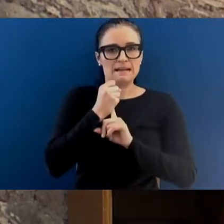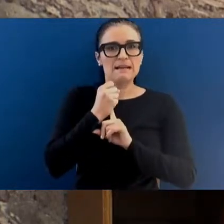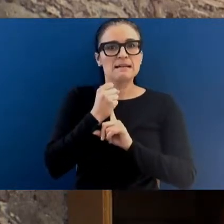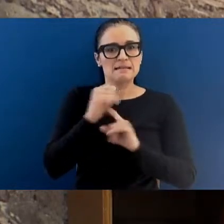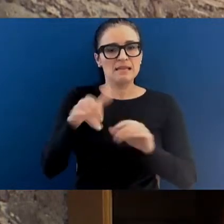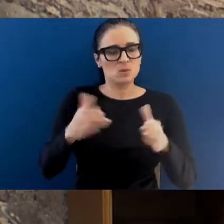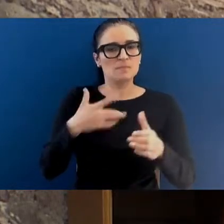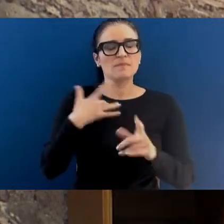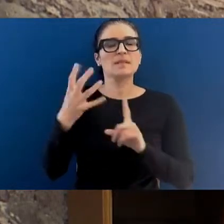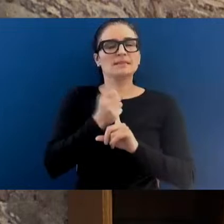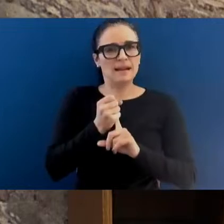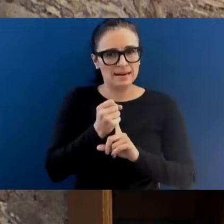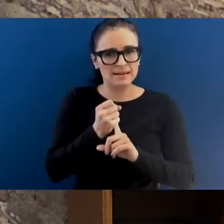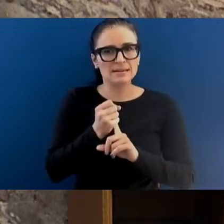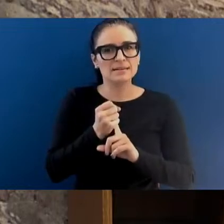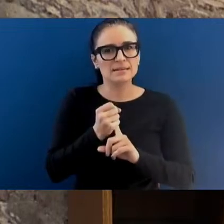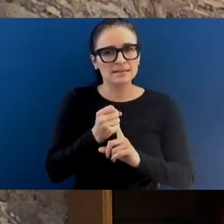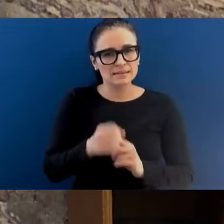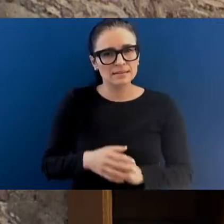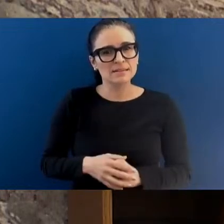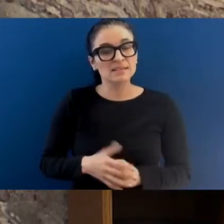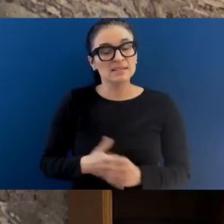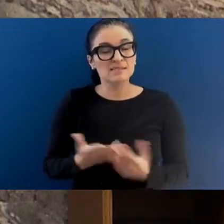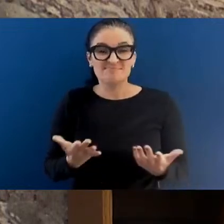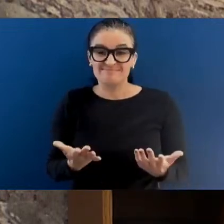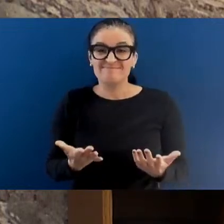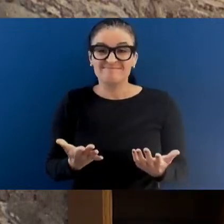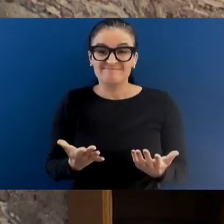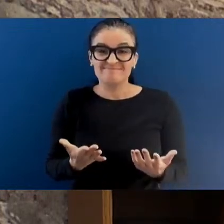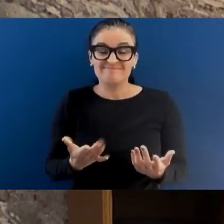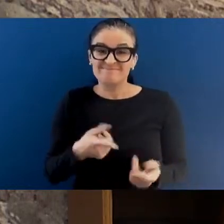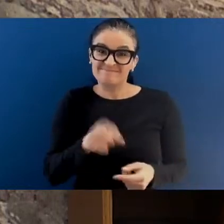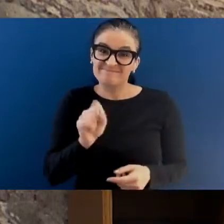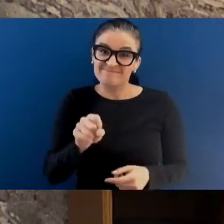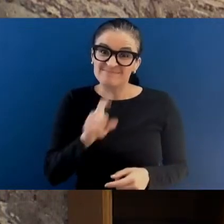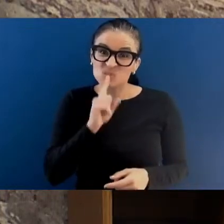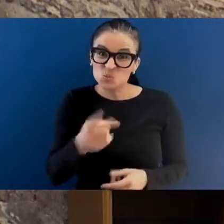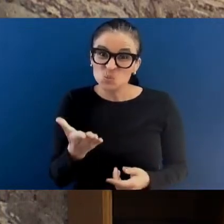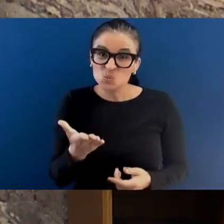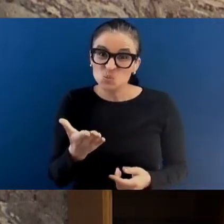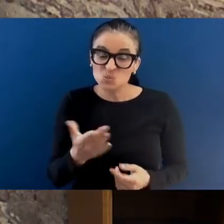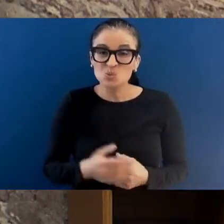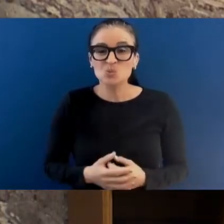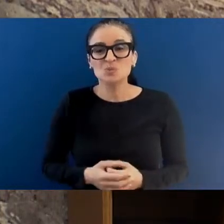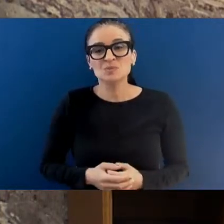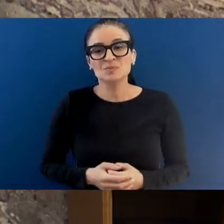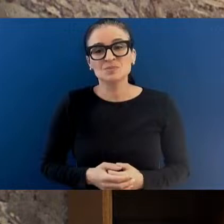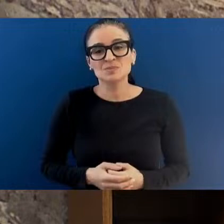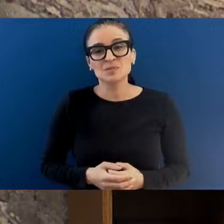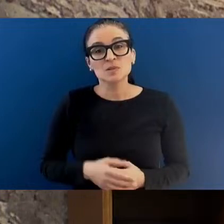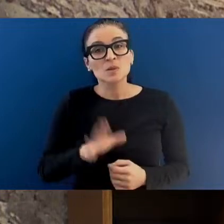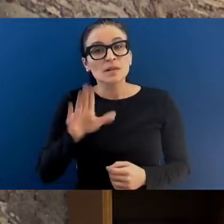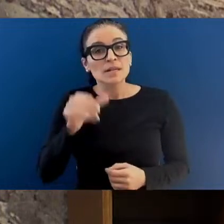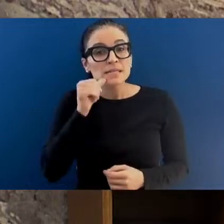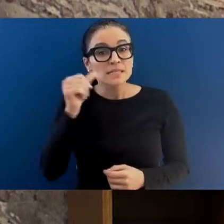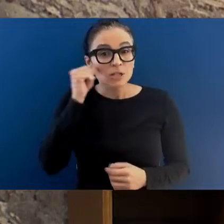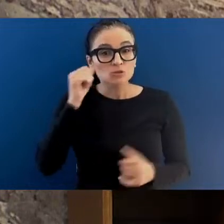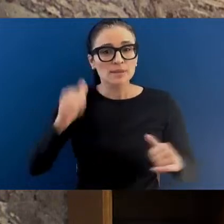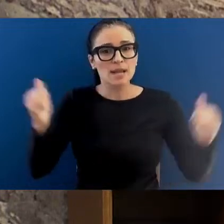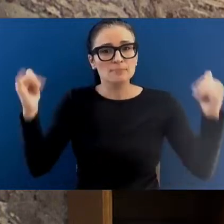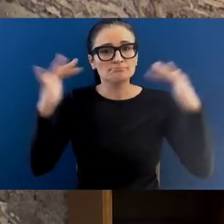so, as we all heard at the Yom HaShoah event, or commemoration yesterday in the Legislature, a very